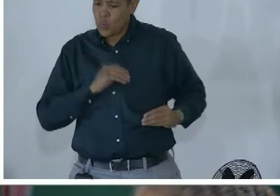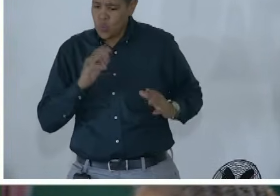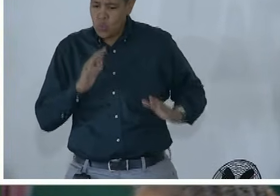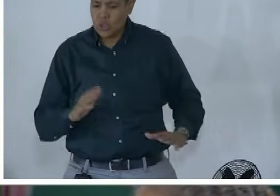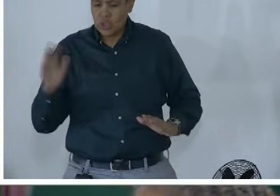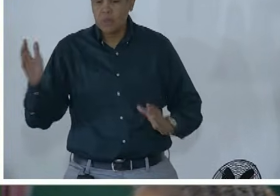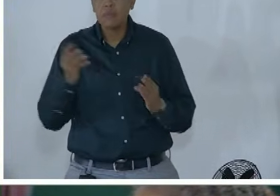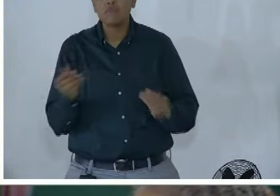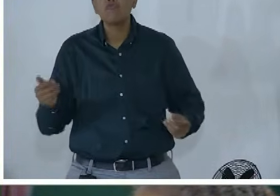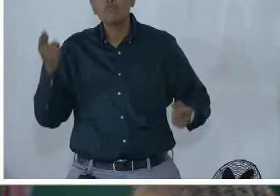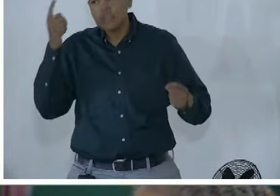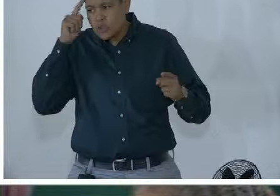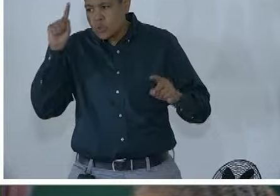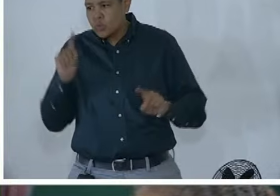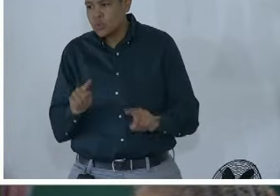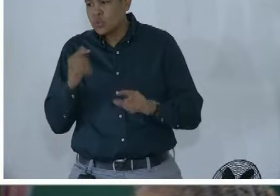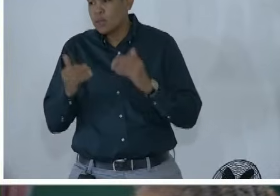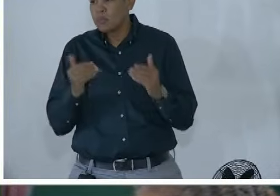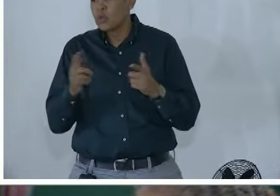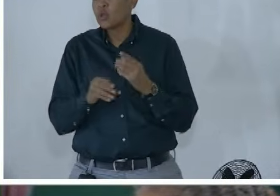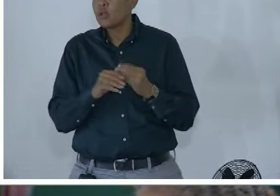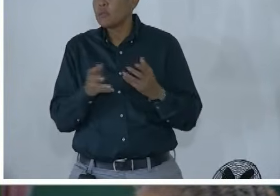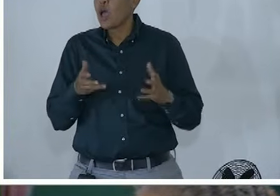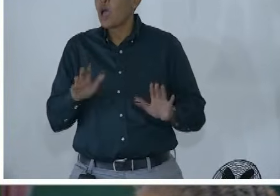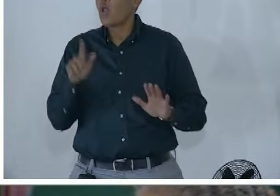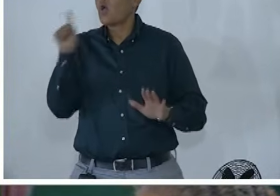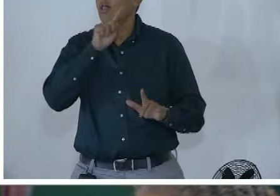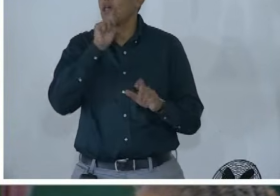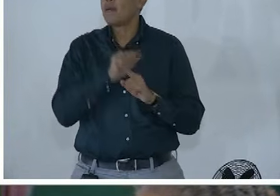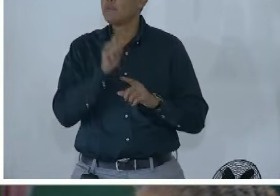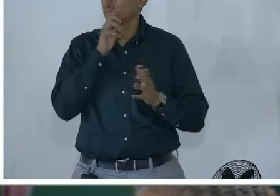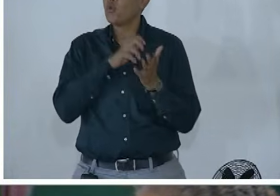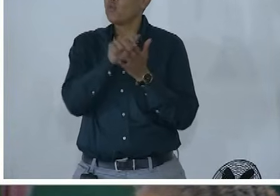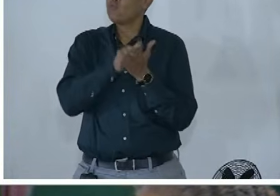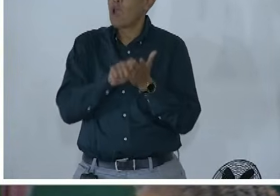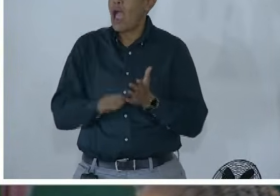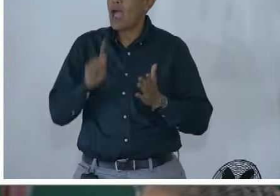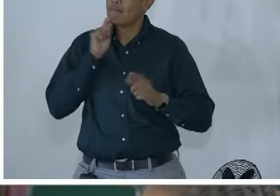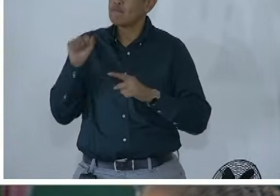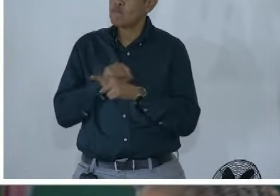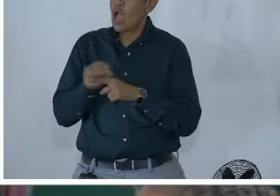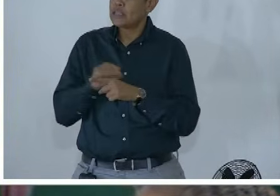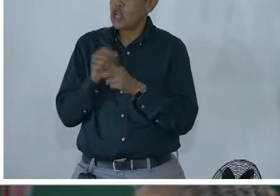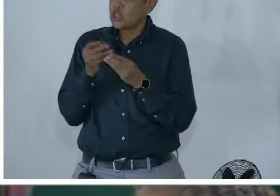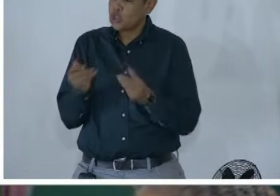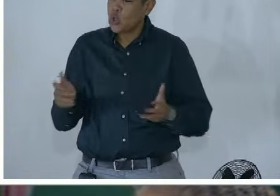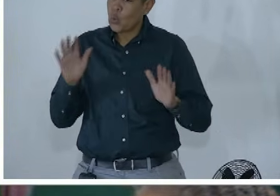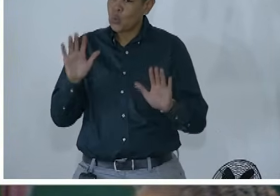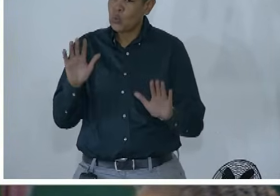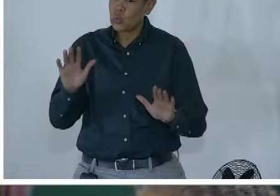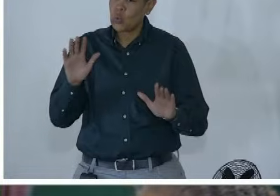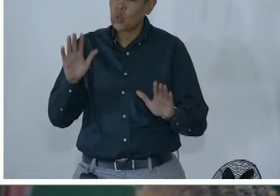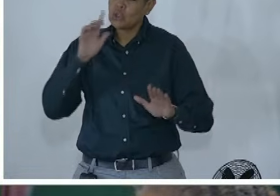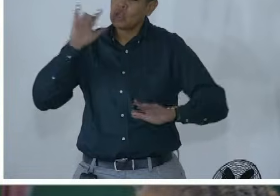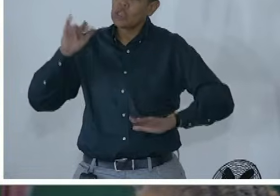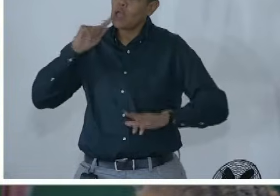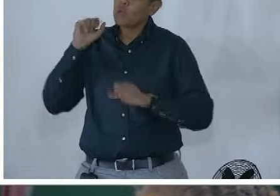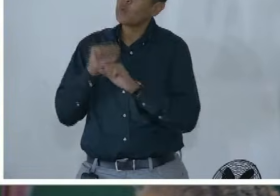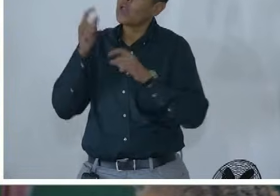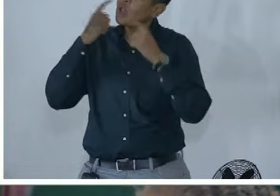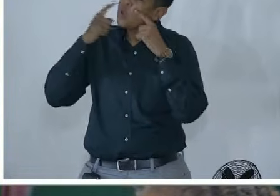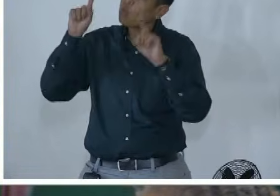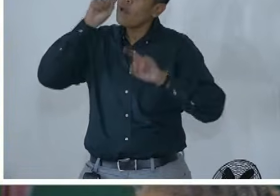the resolution process and enables them to craft practical solutions that work